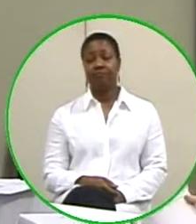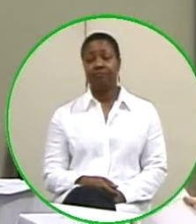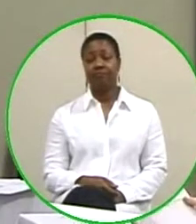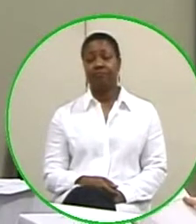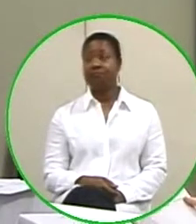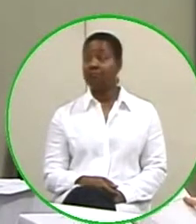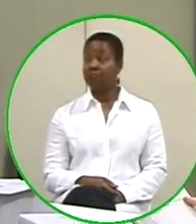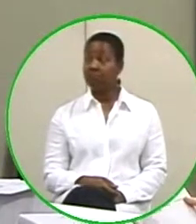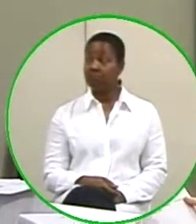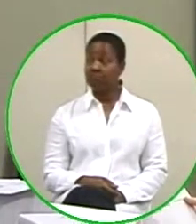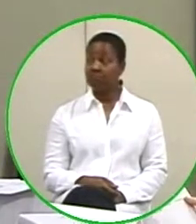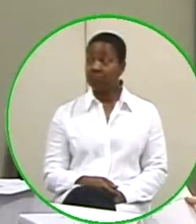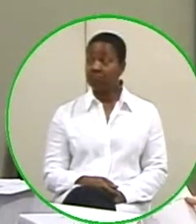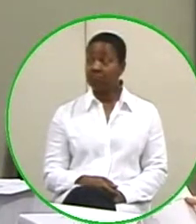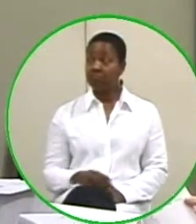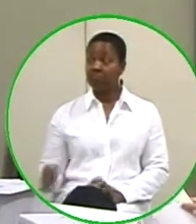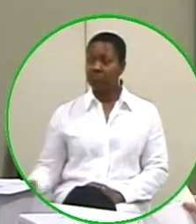maybe not.